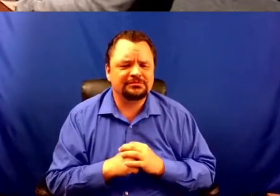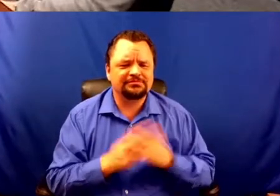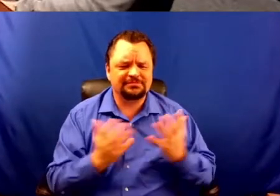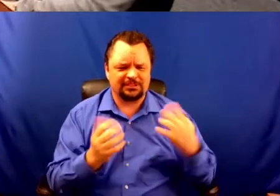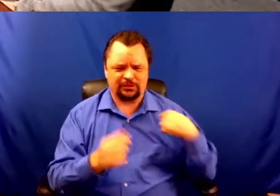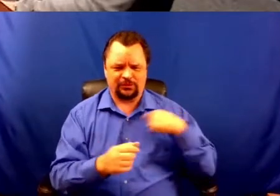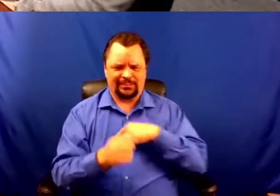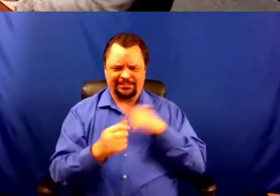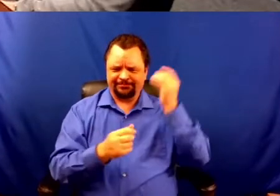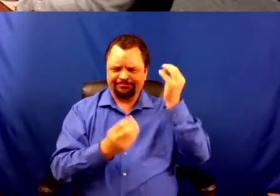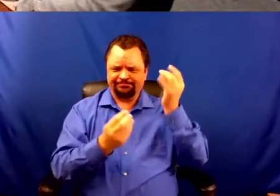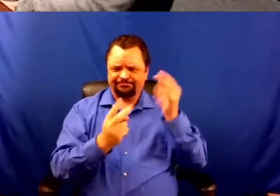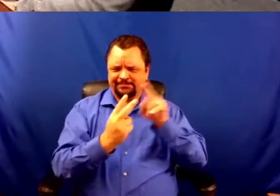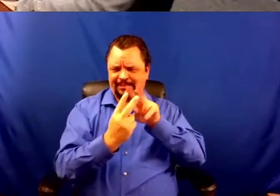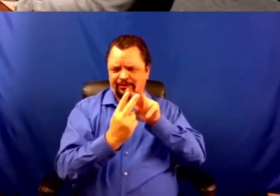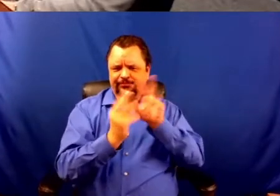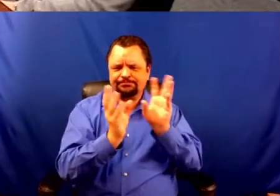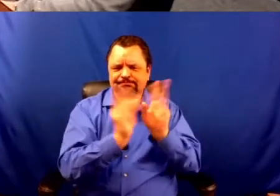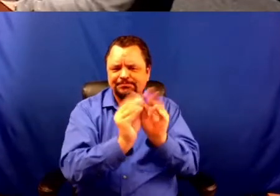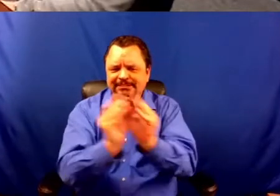had many nurses show up and